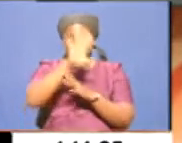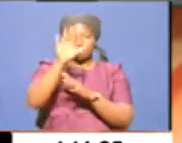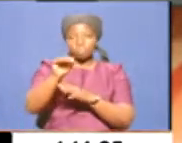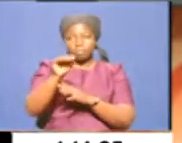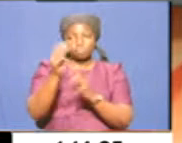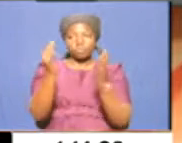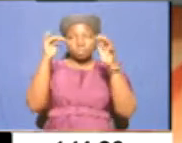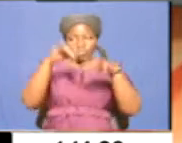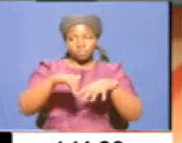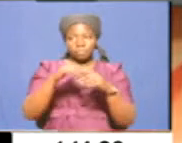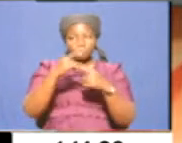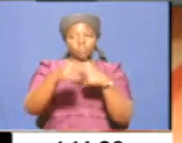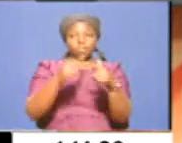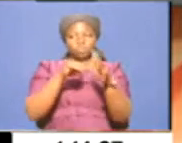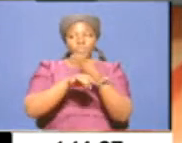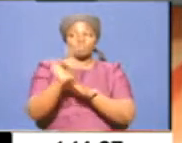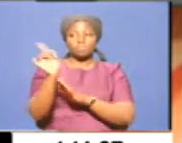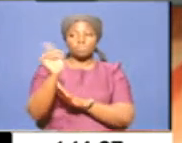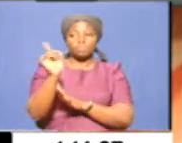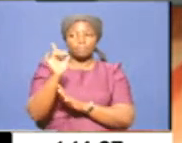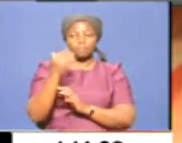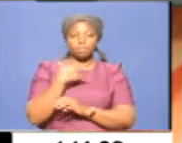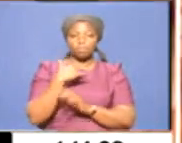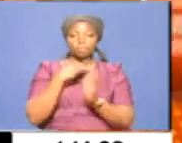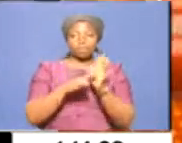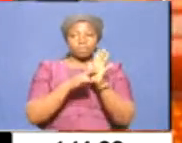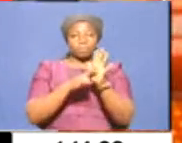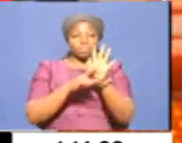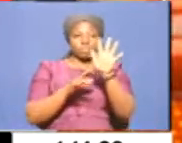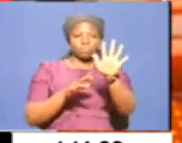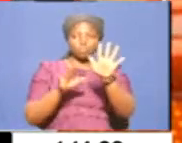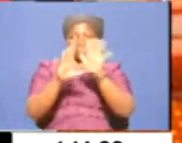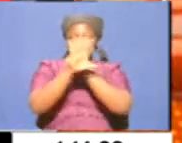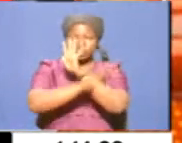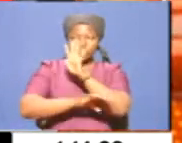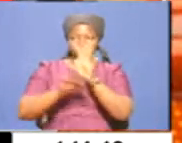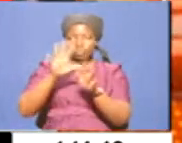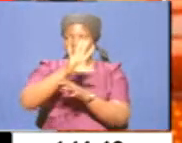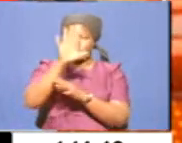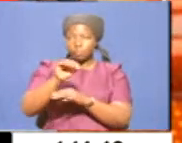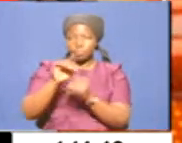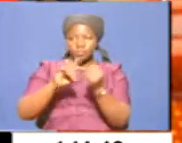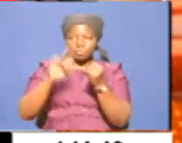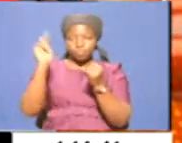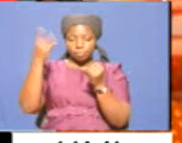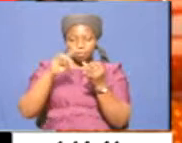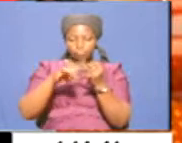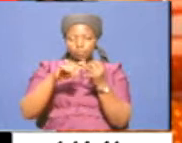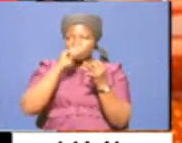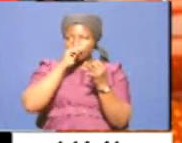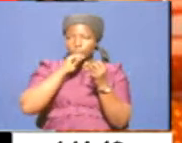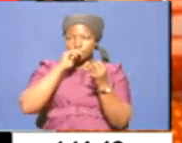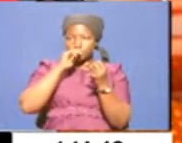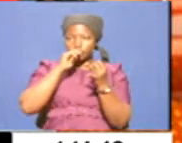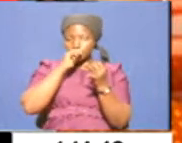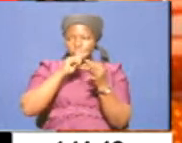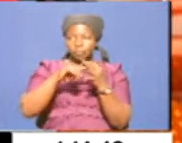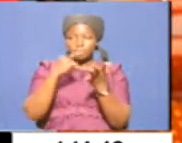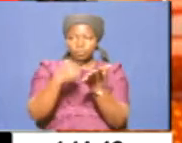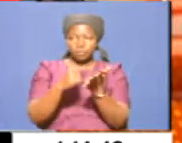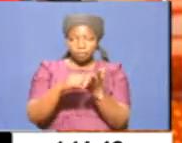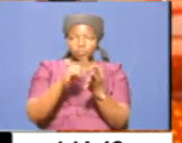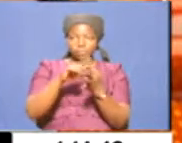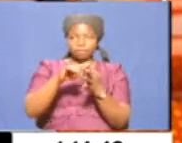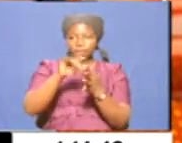and it has representation of five countries in Africa, that is Kenya, Uganda, Tanzania, Sierra Leone, as well as